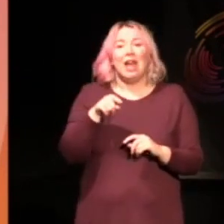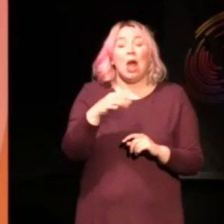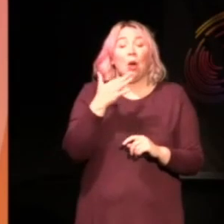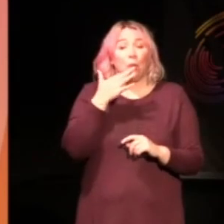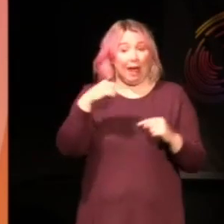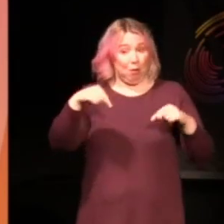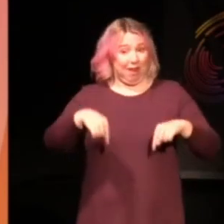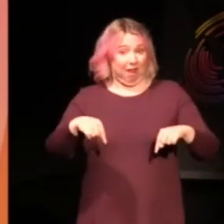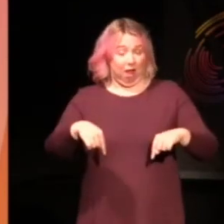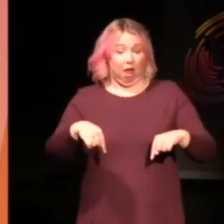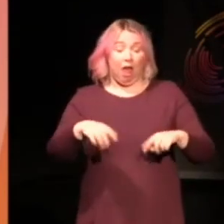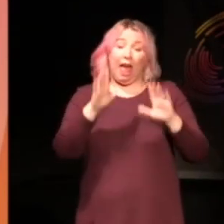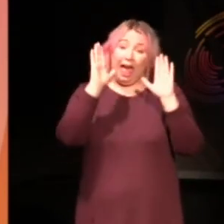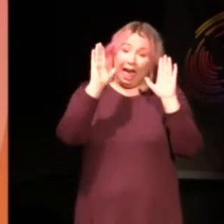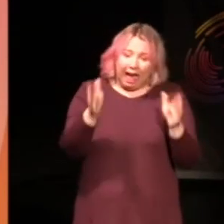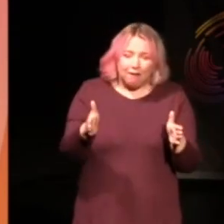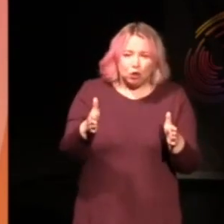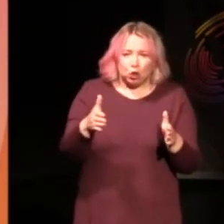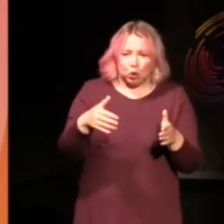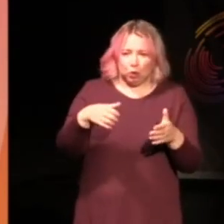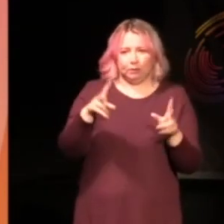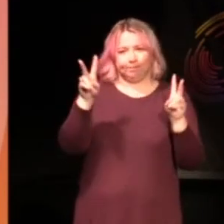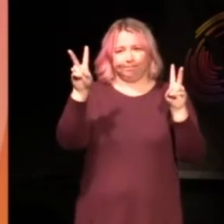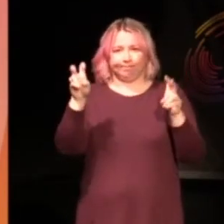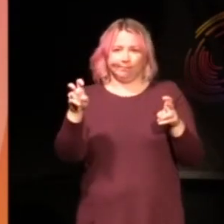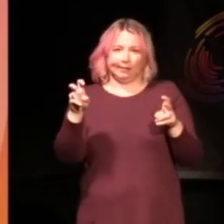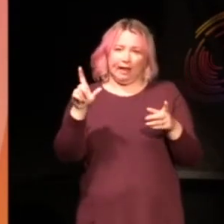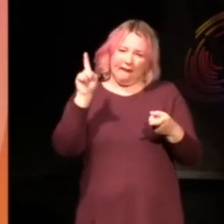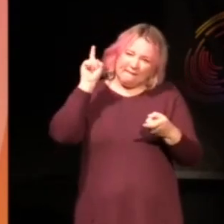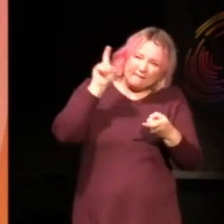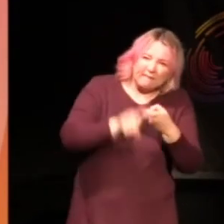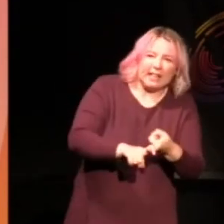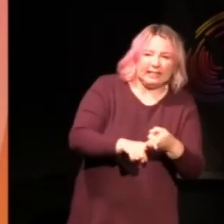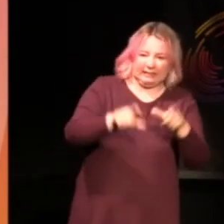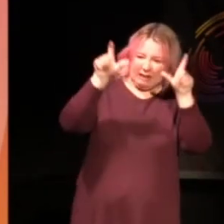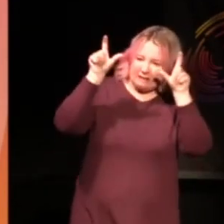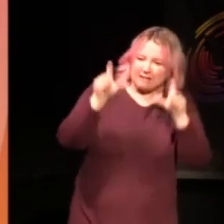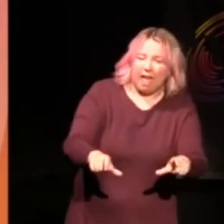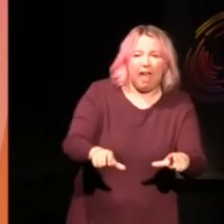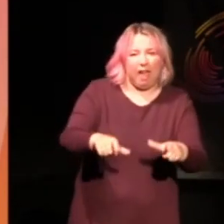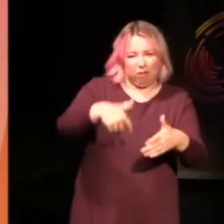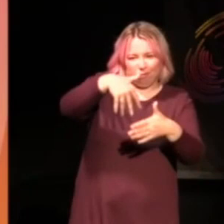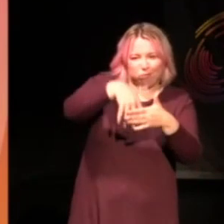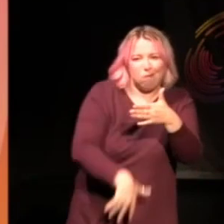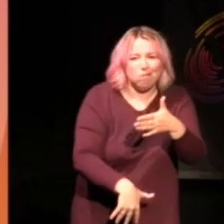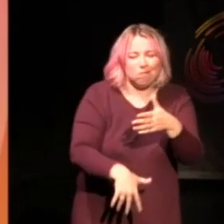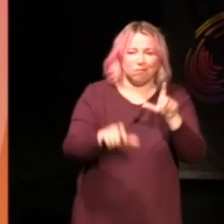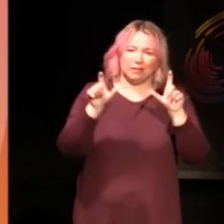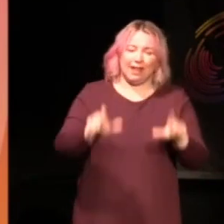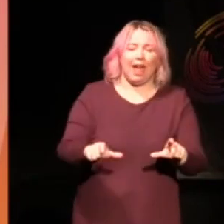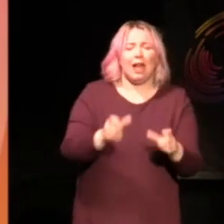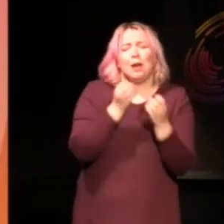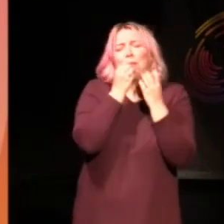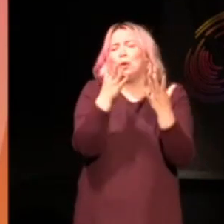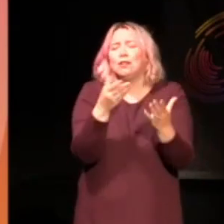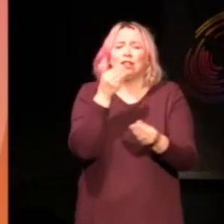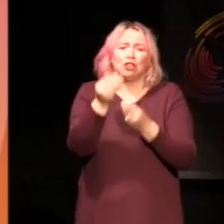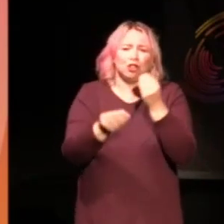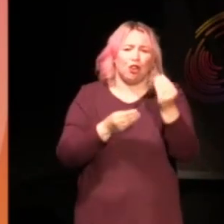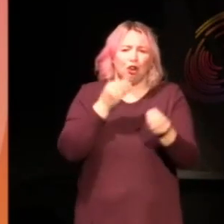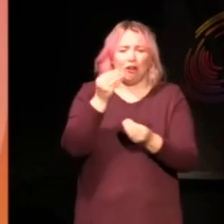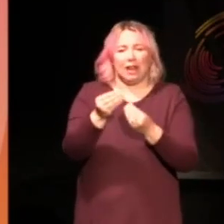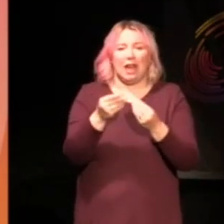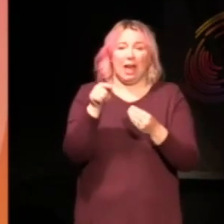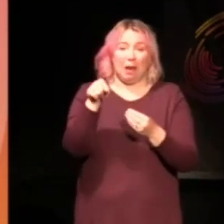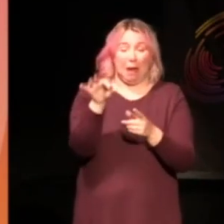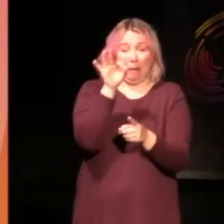be buried in the ground in a very claustrophobic, way. There's this beautiful story about the baobab tree